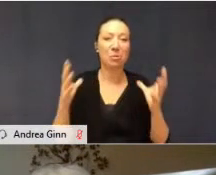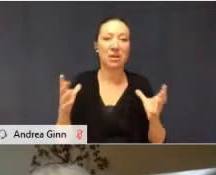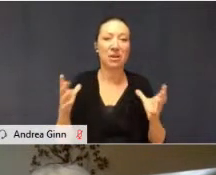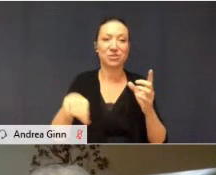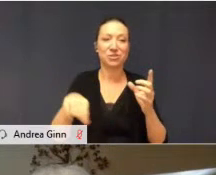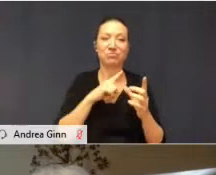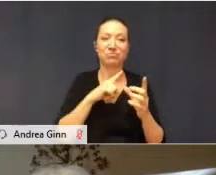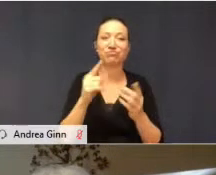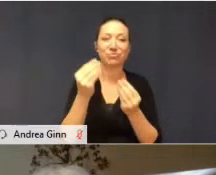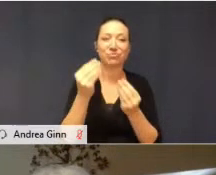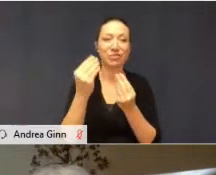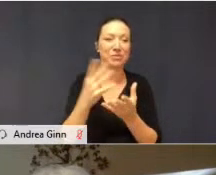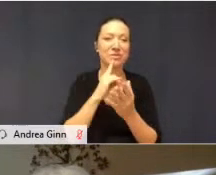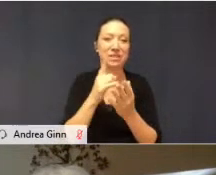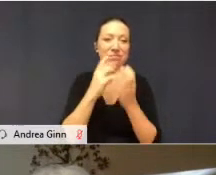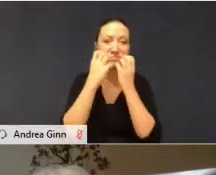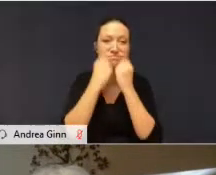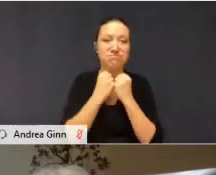morning, Senator.